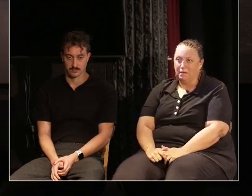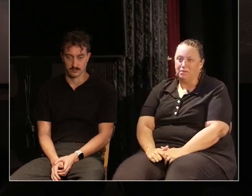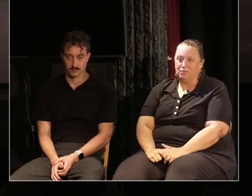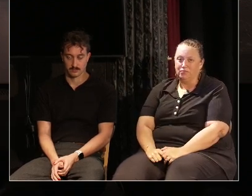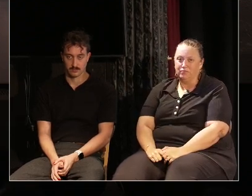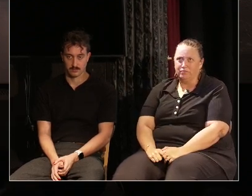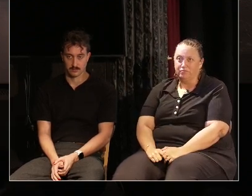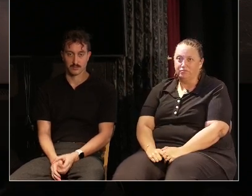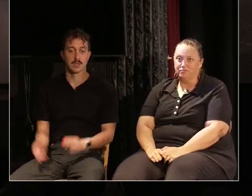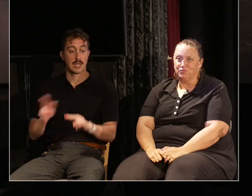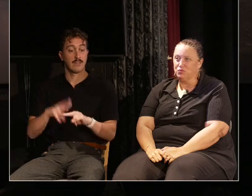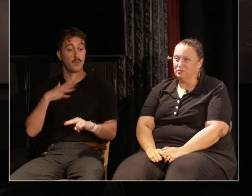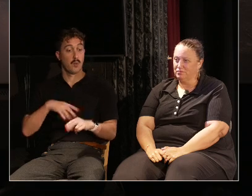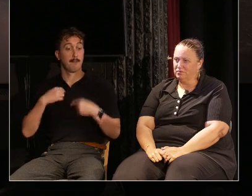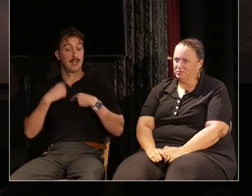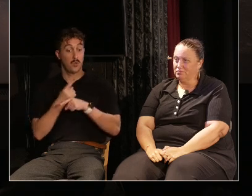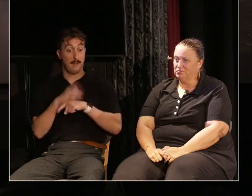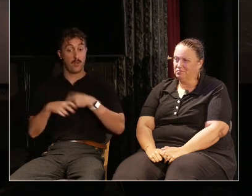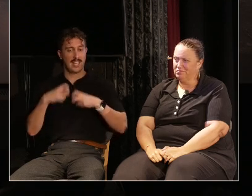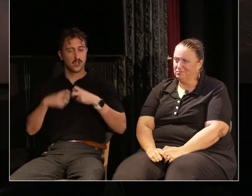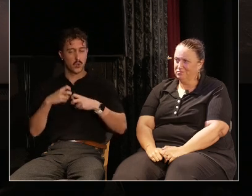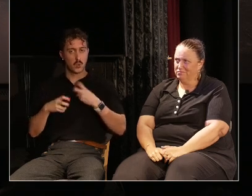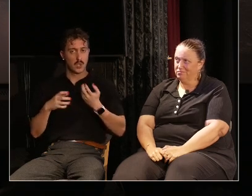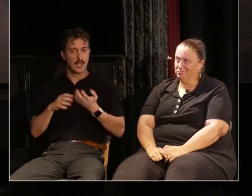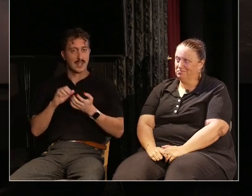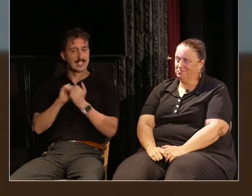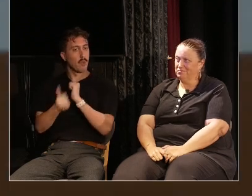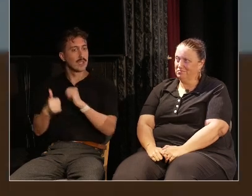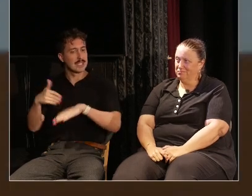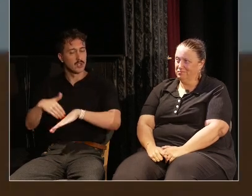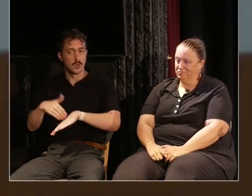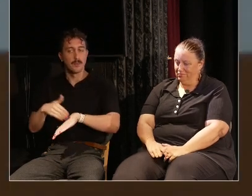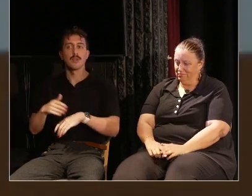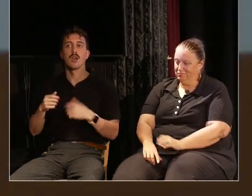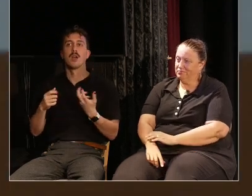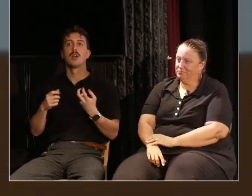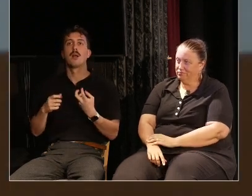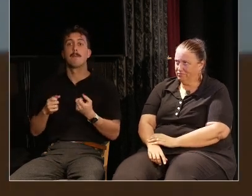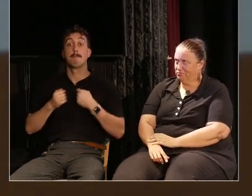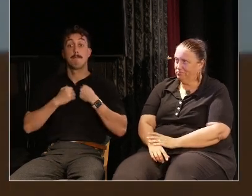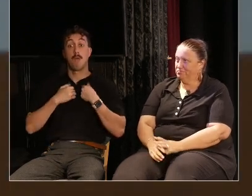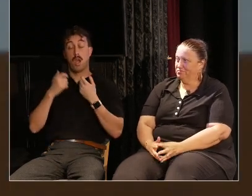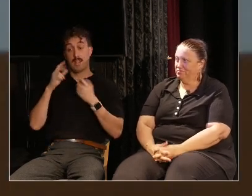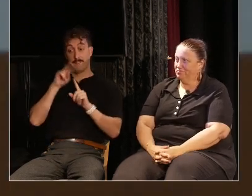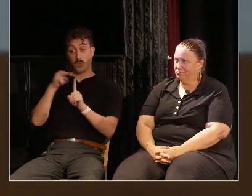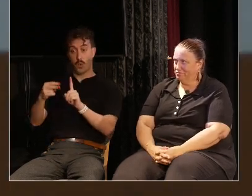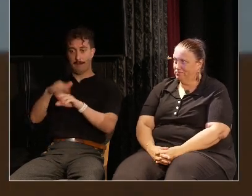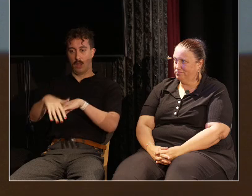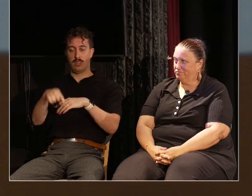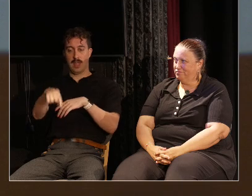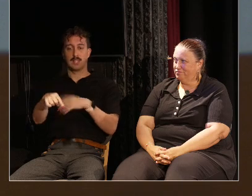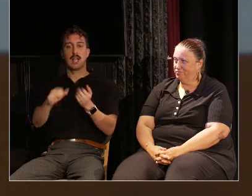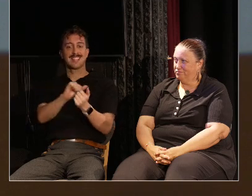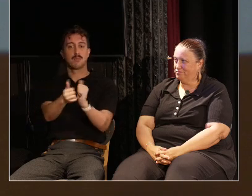we've got... Do you want me to talk to some of the issues? So I think to do with the sports issue, I mean, my view is that the sporting organisations are working that out themselves. They don't